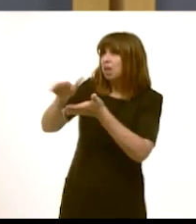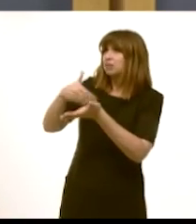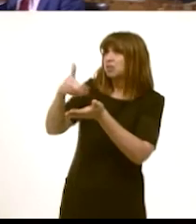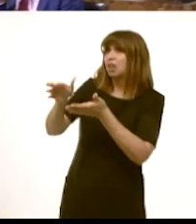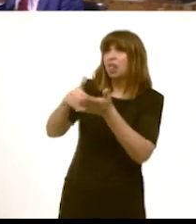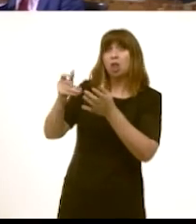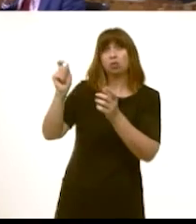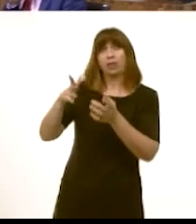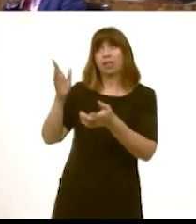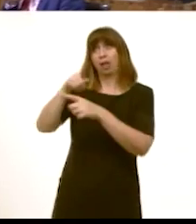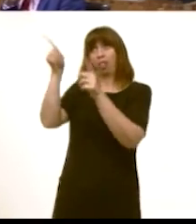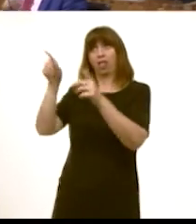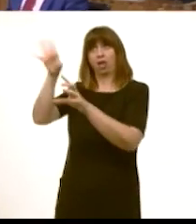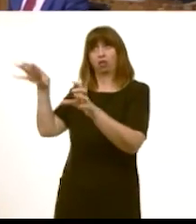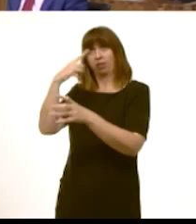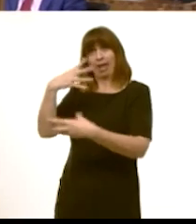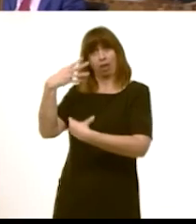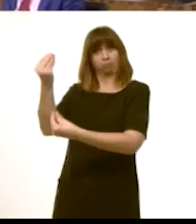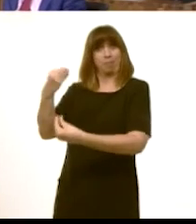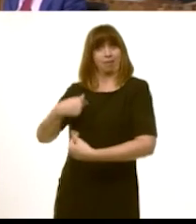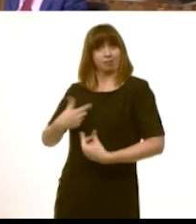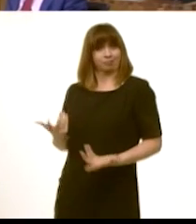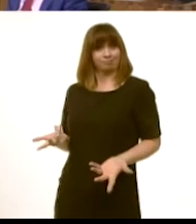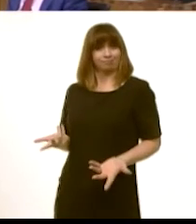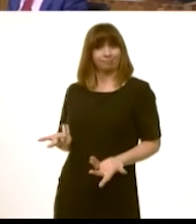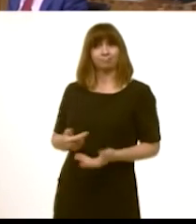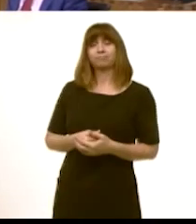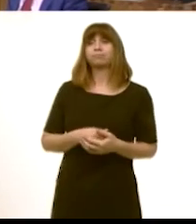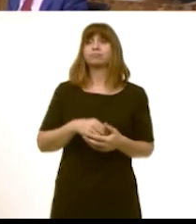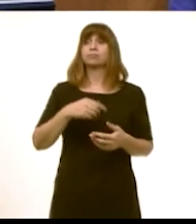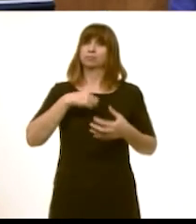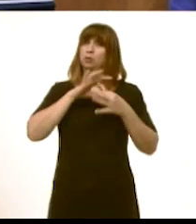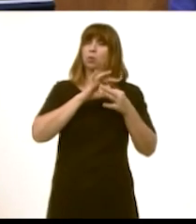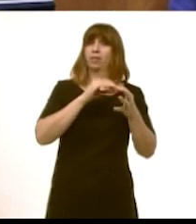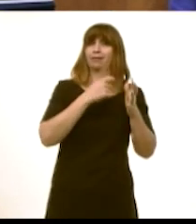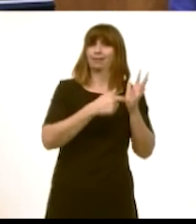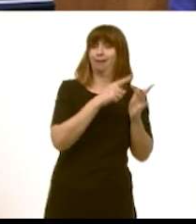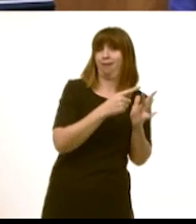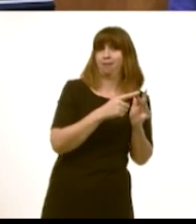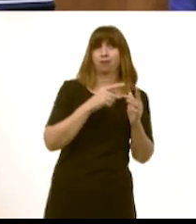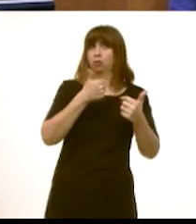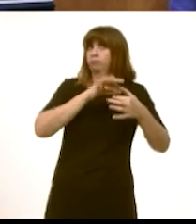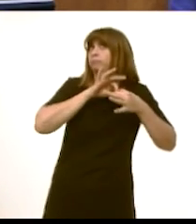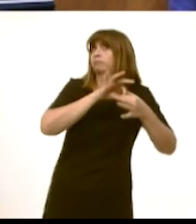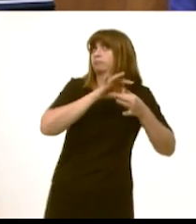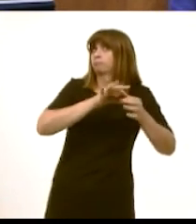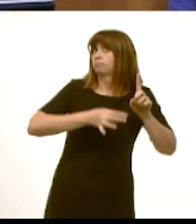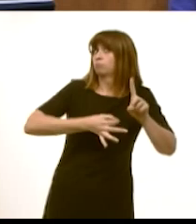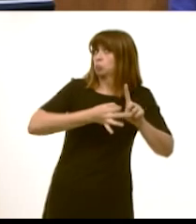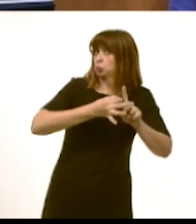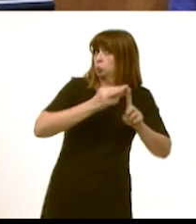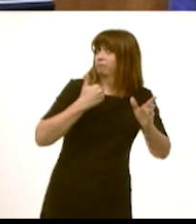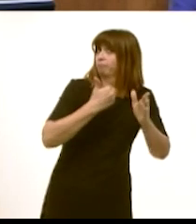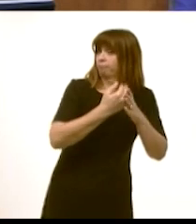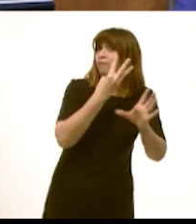countries? Well, we seek to work with UKTI, and that relationship has improved, certainly in the past 4